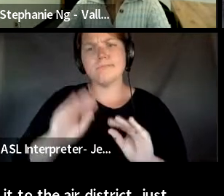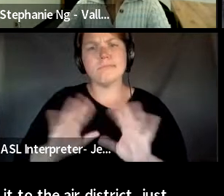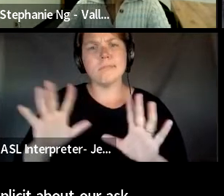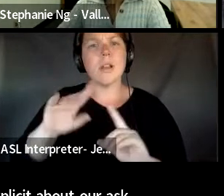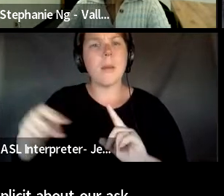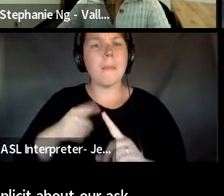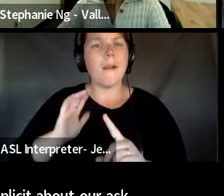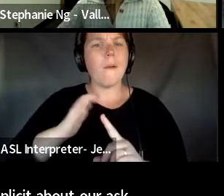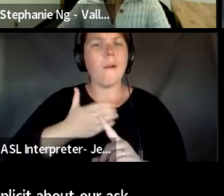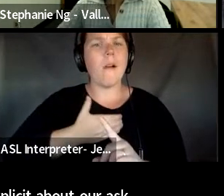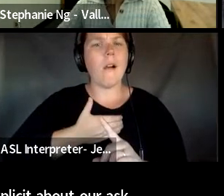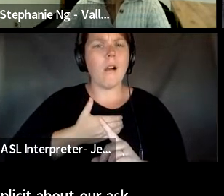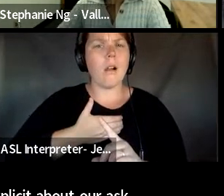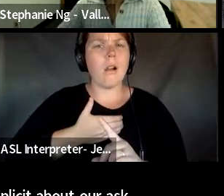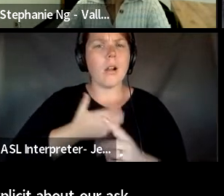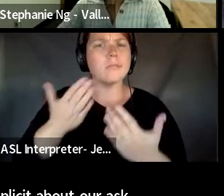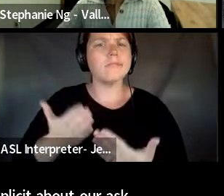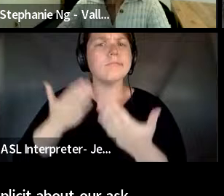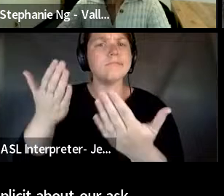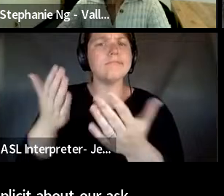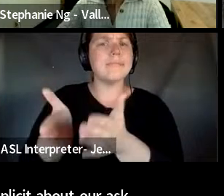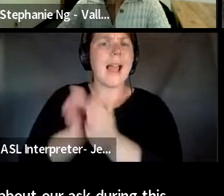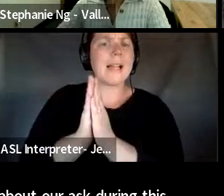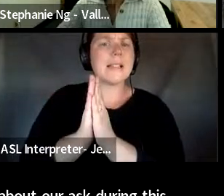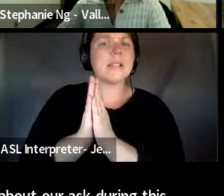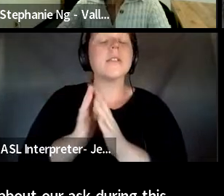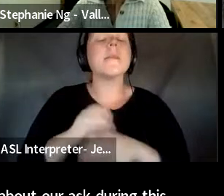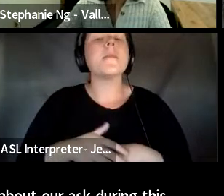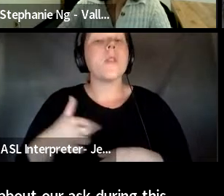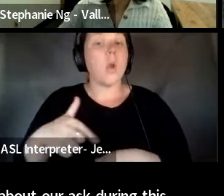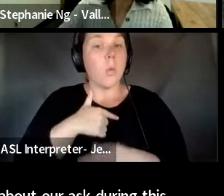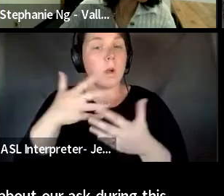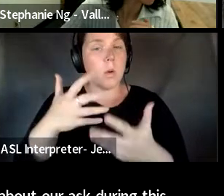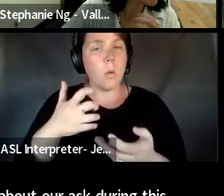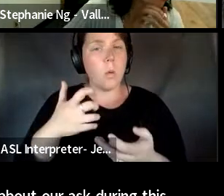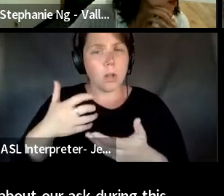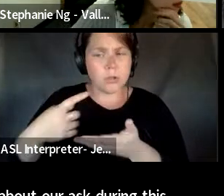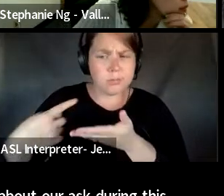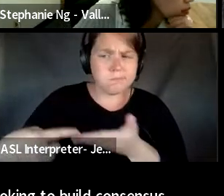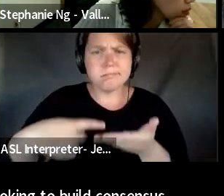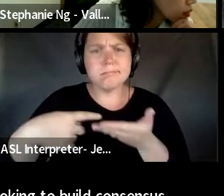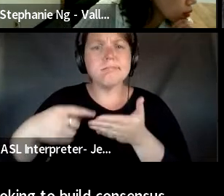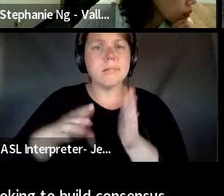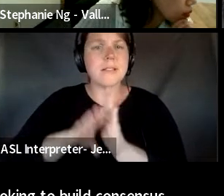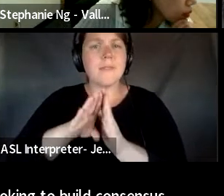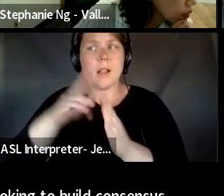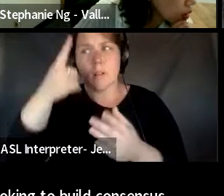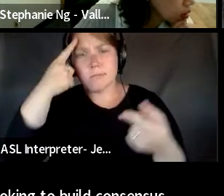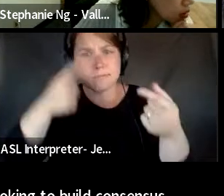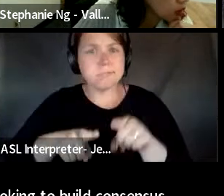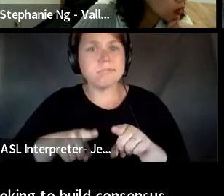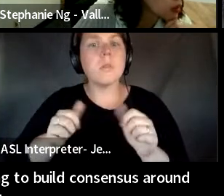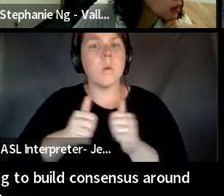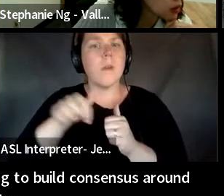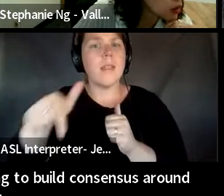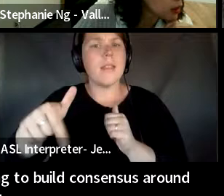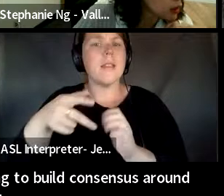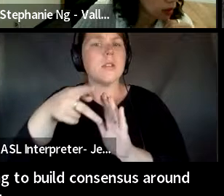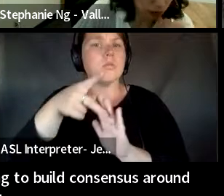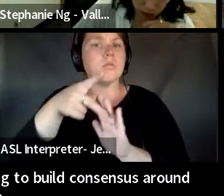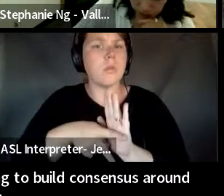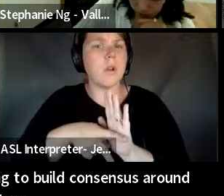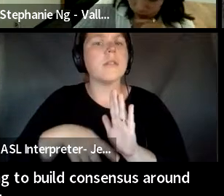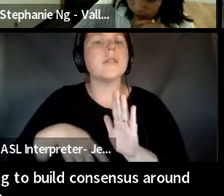this agenda item. So we are looking to build consensus around this item. And if there is any